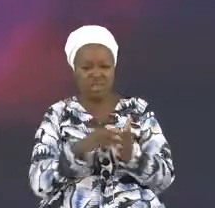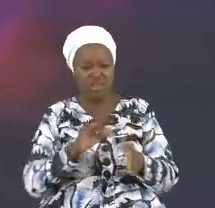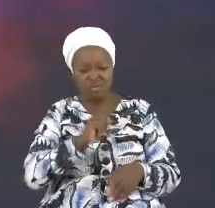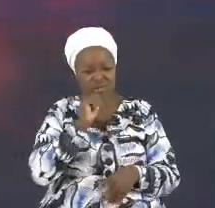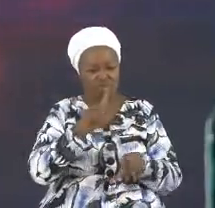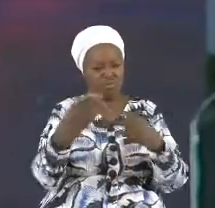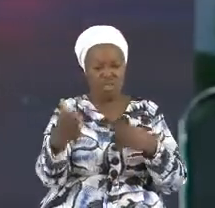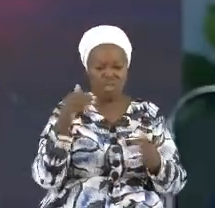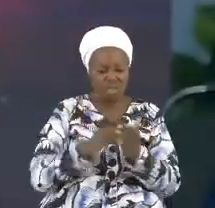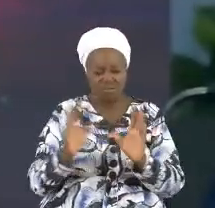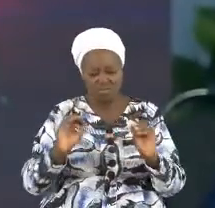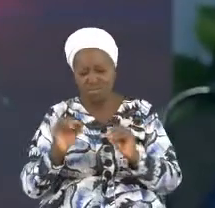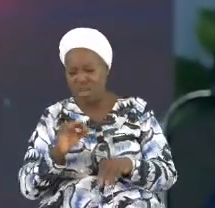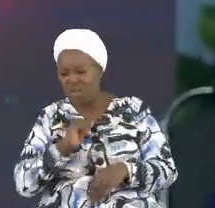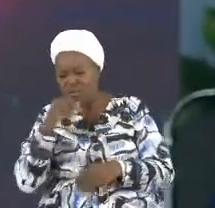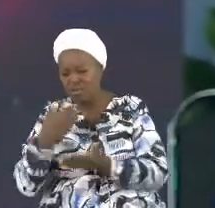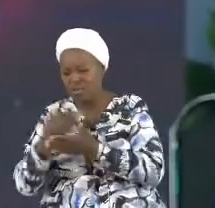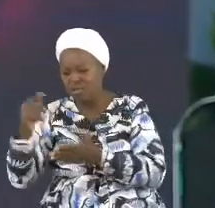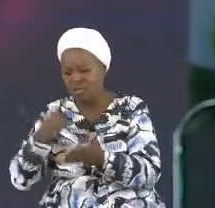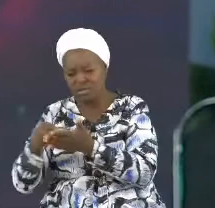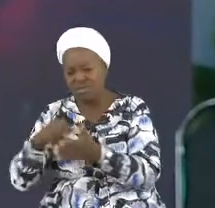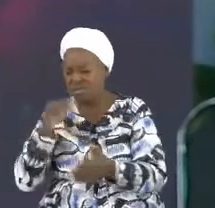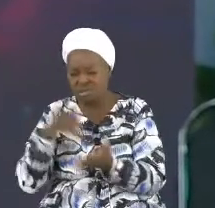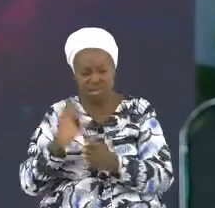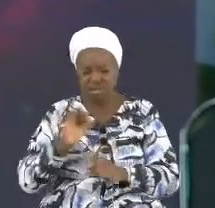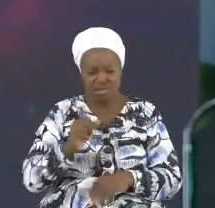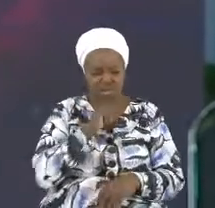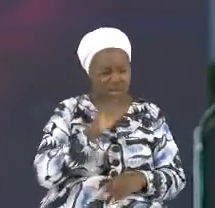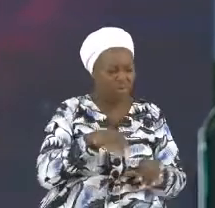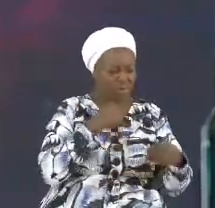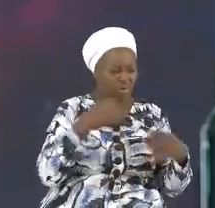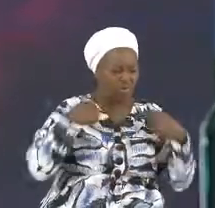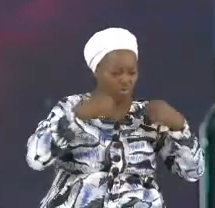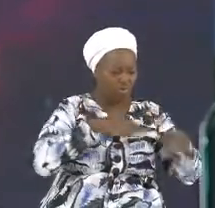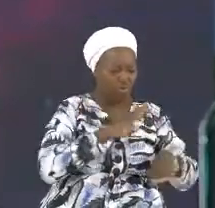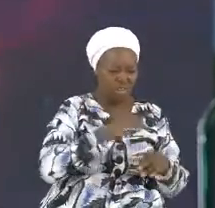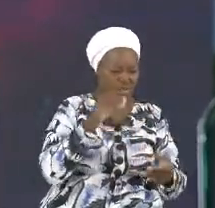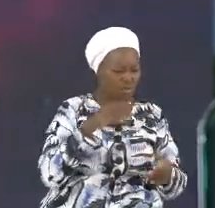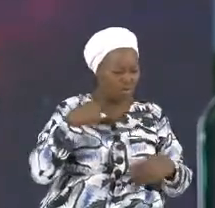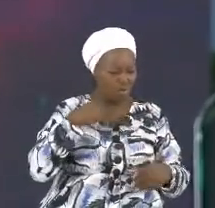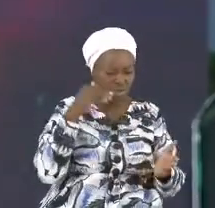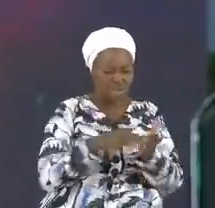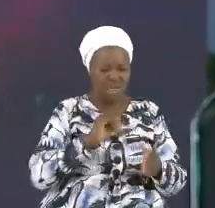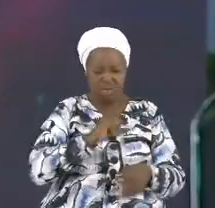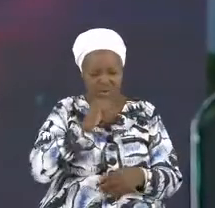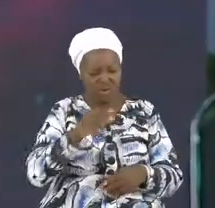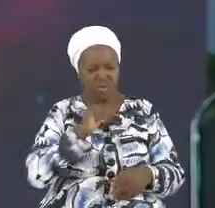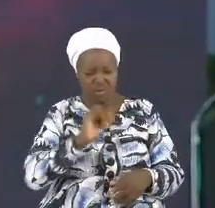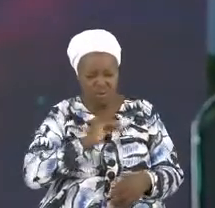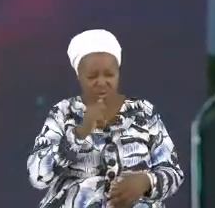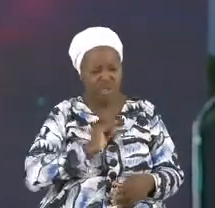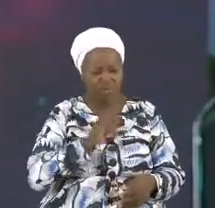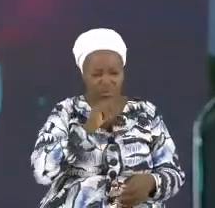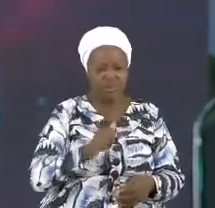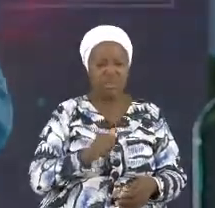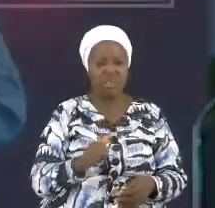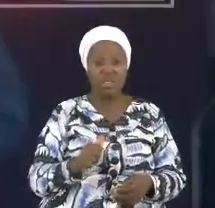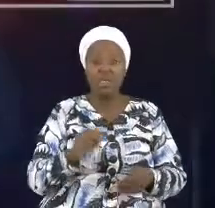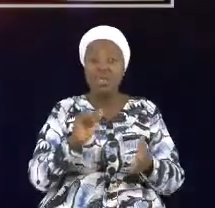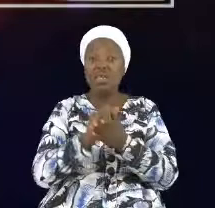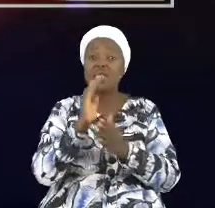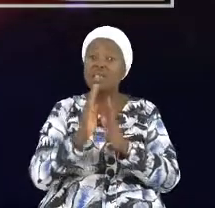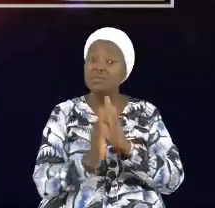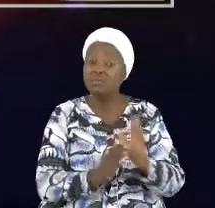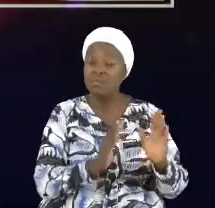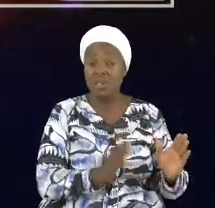not buy that thing again. I will not fight again. I will not. Resolutions.